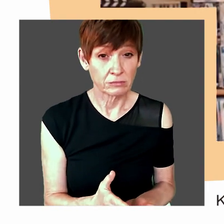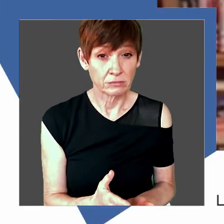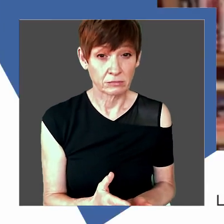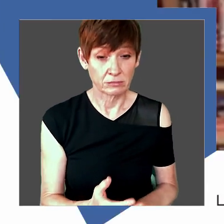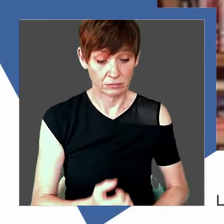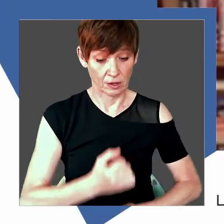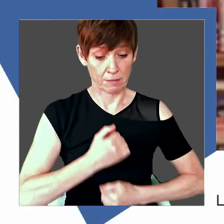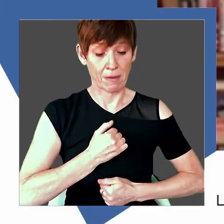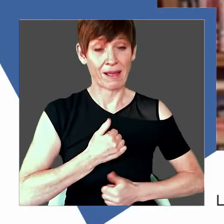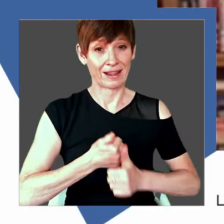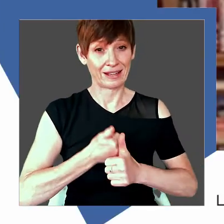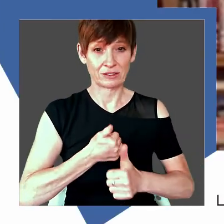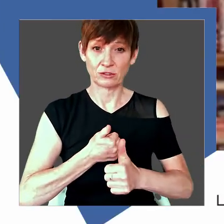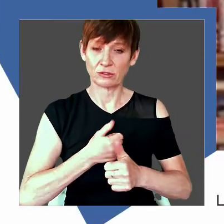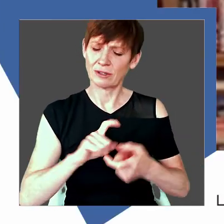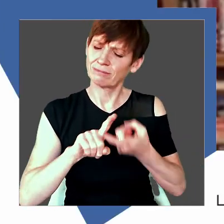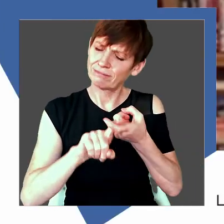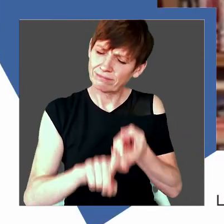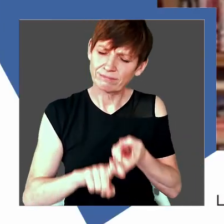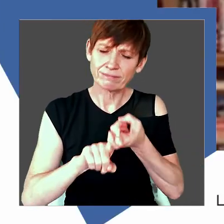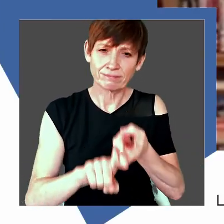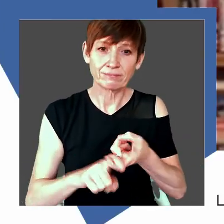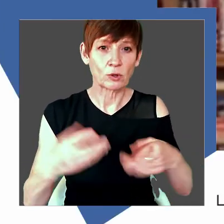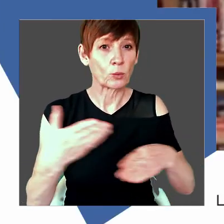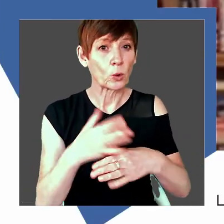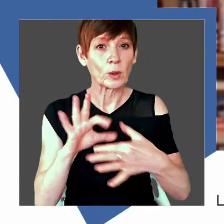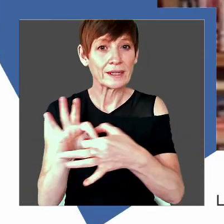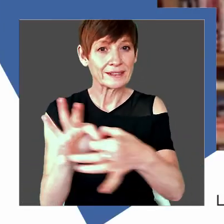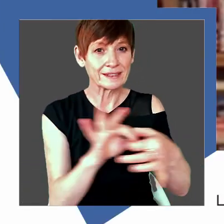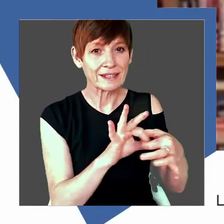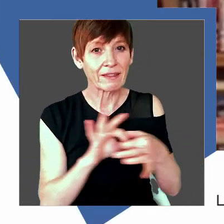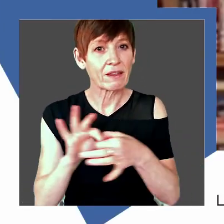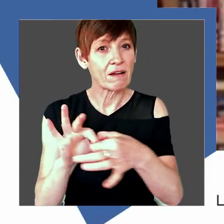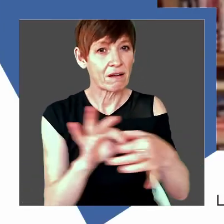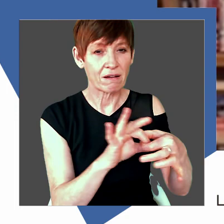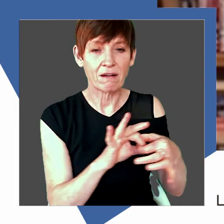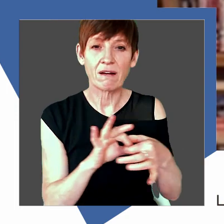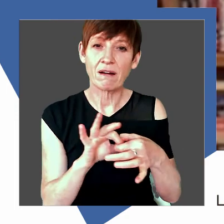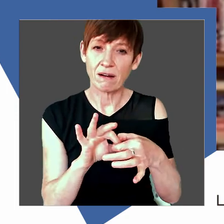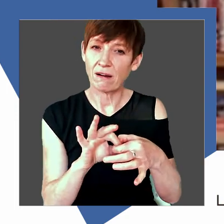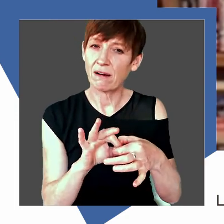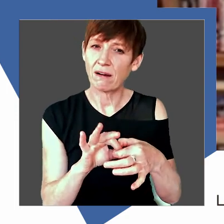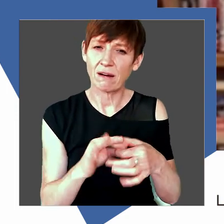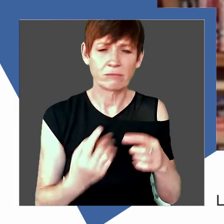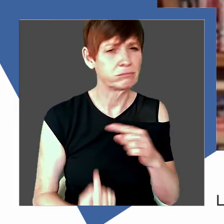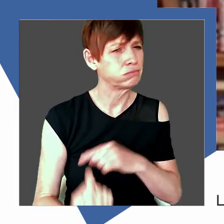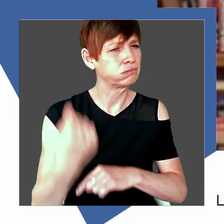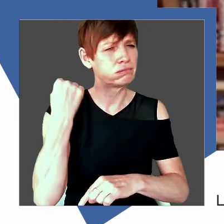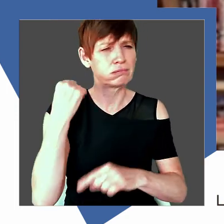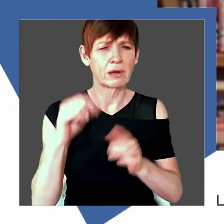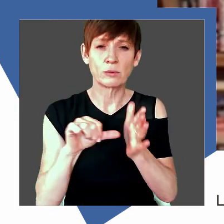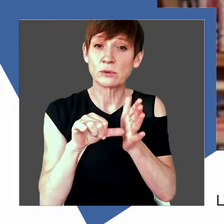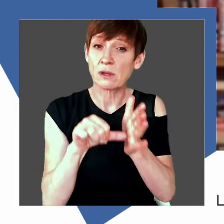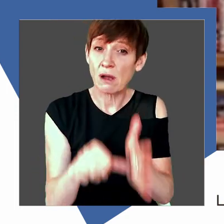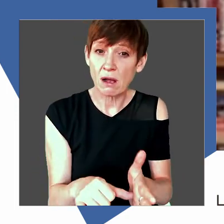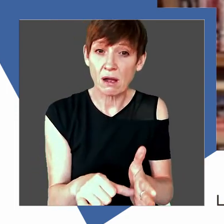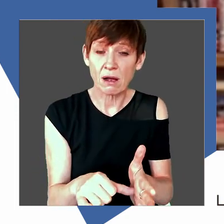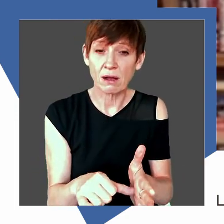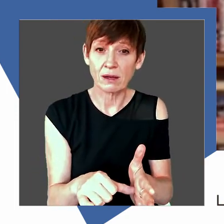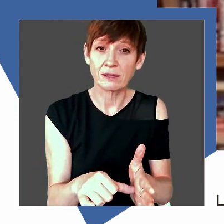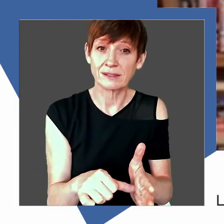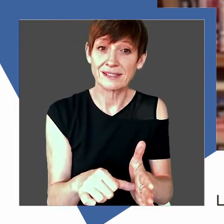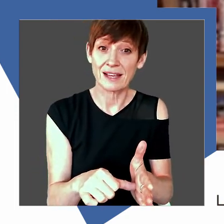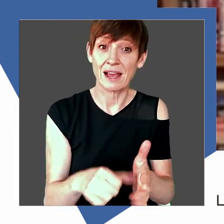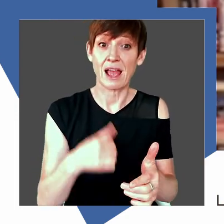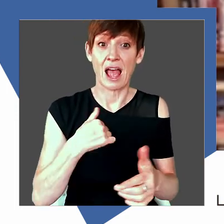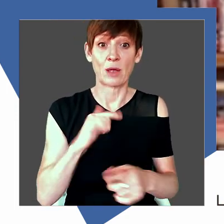field. Like we, you know, we rely on working together, and it was very hard at the beginning. You know, we had a shoot that got shut down. We